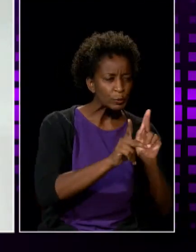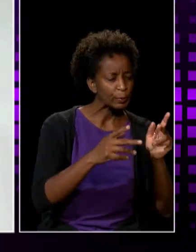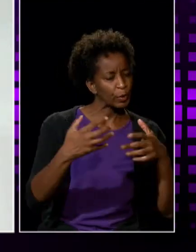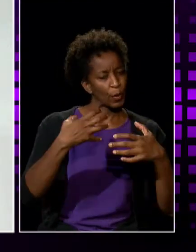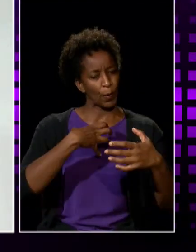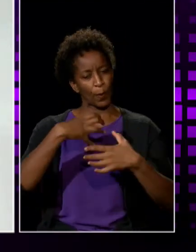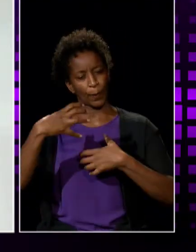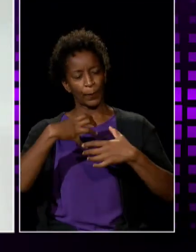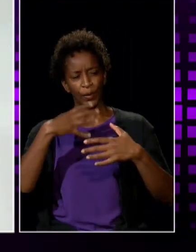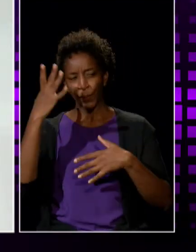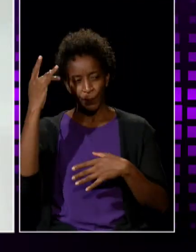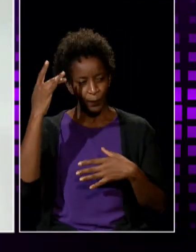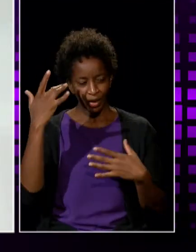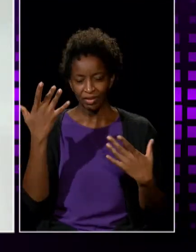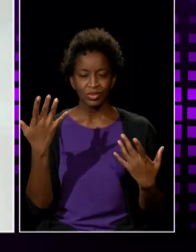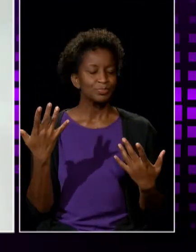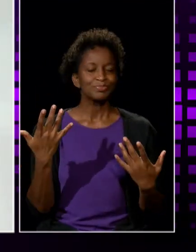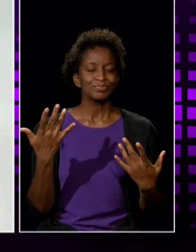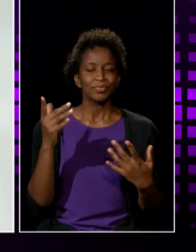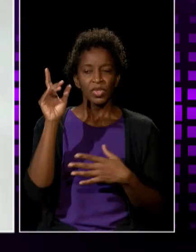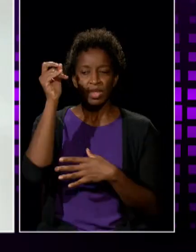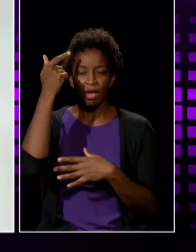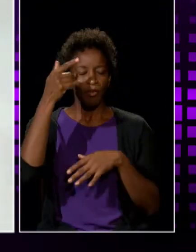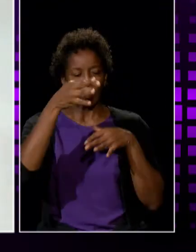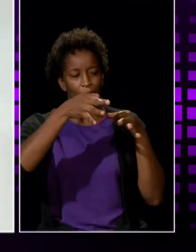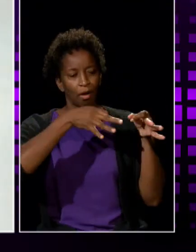that we have had public